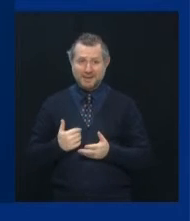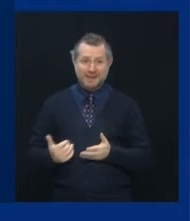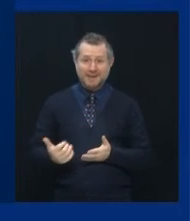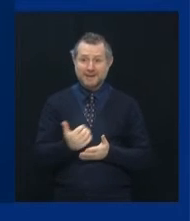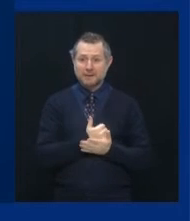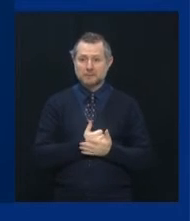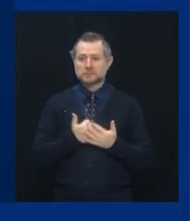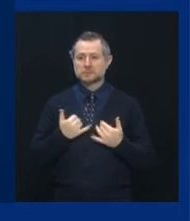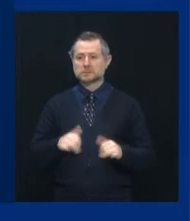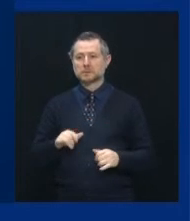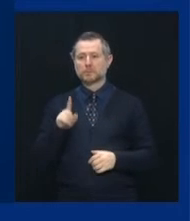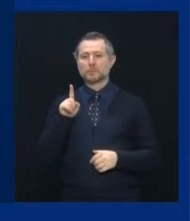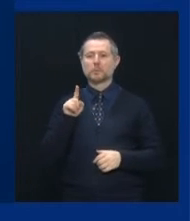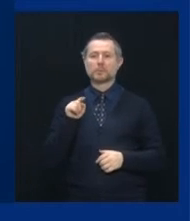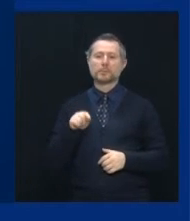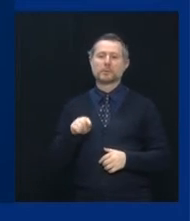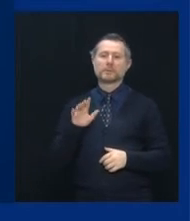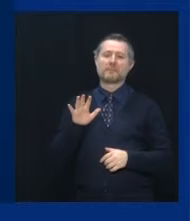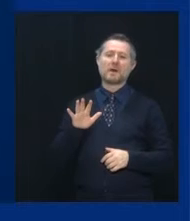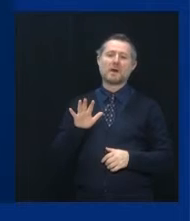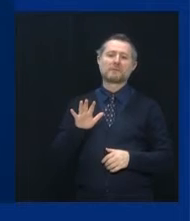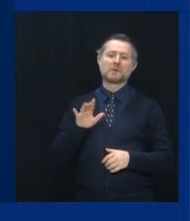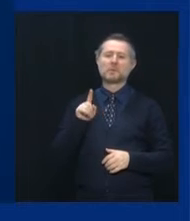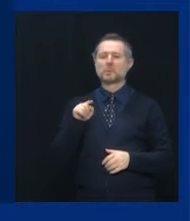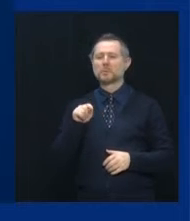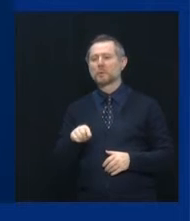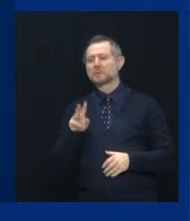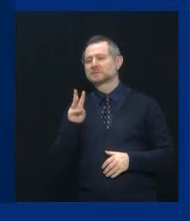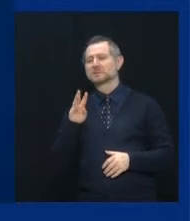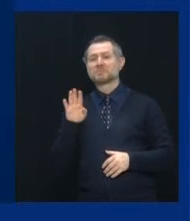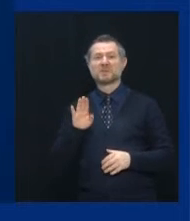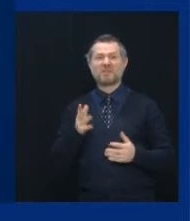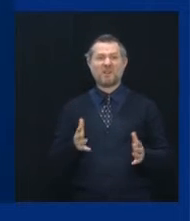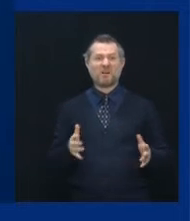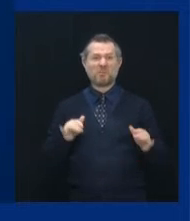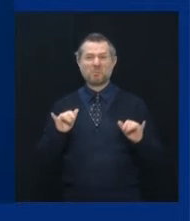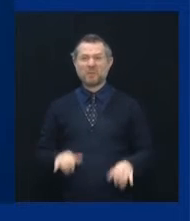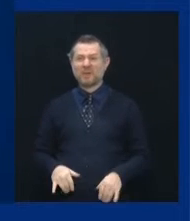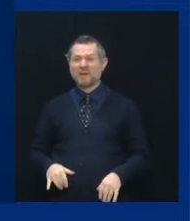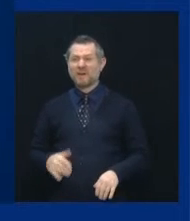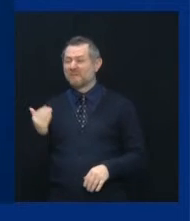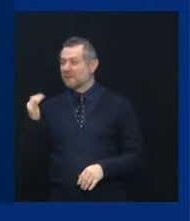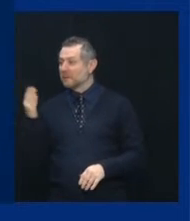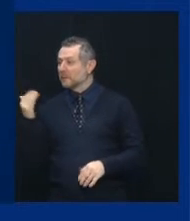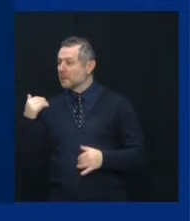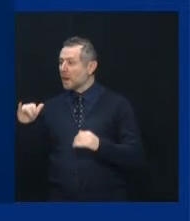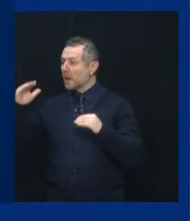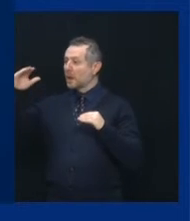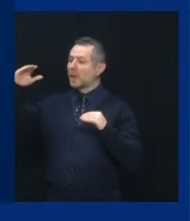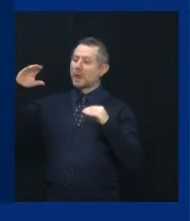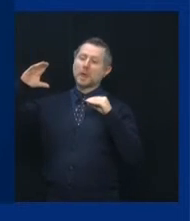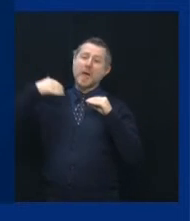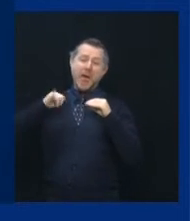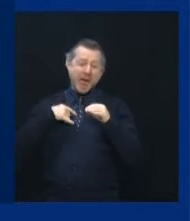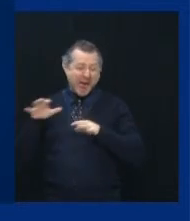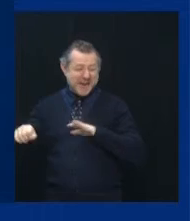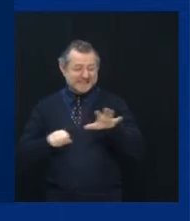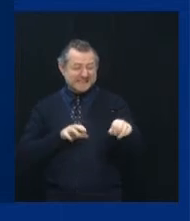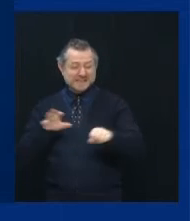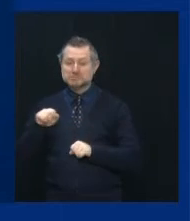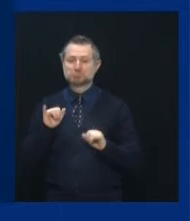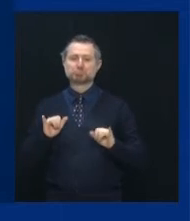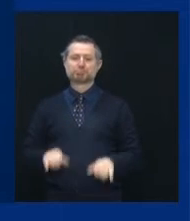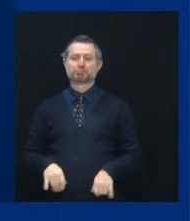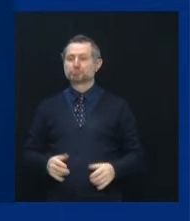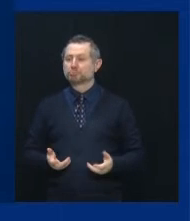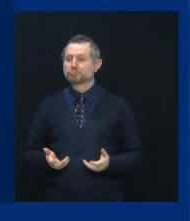about $1.5, $1.6 billion. We have a $15 billion gap. That tax increase only